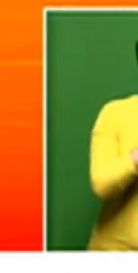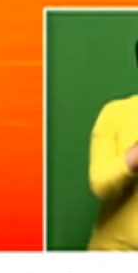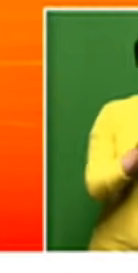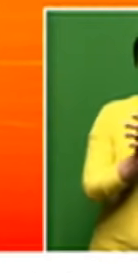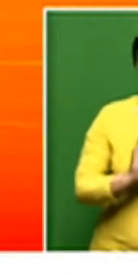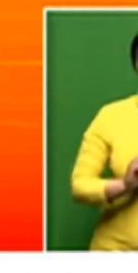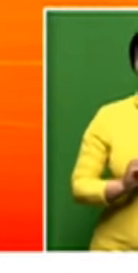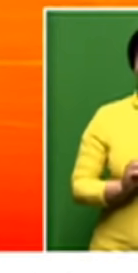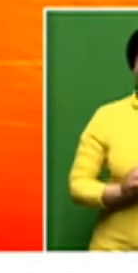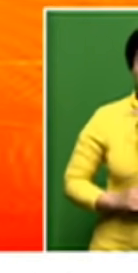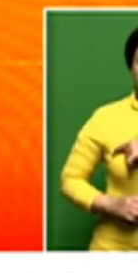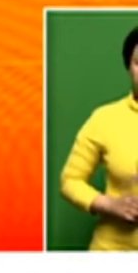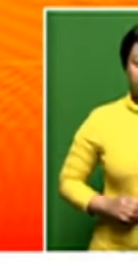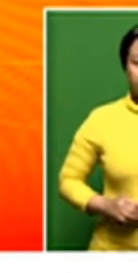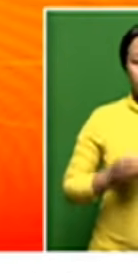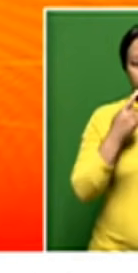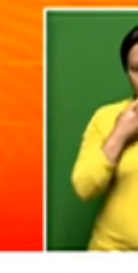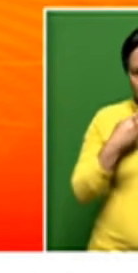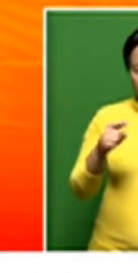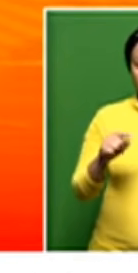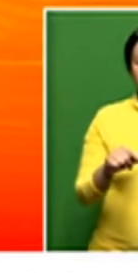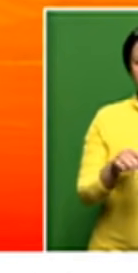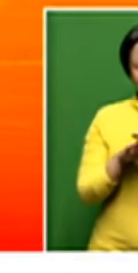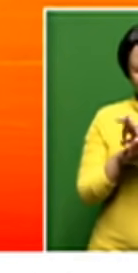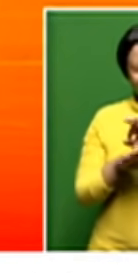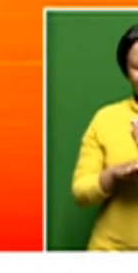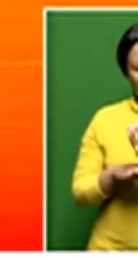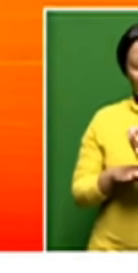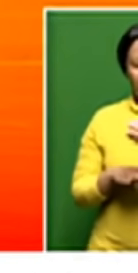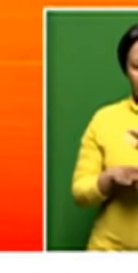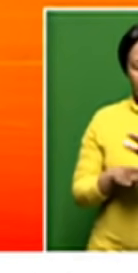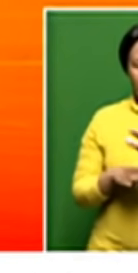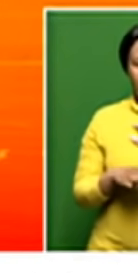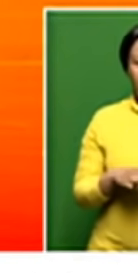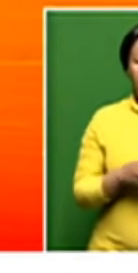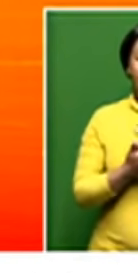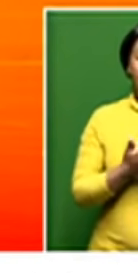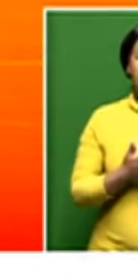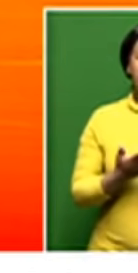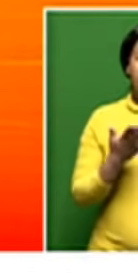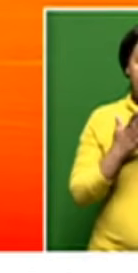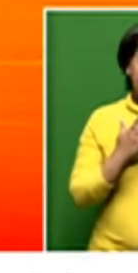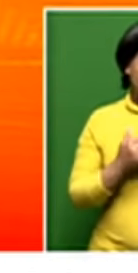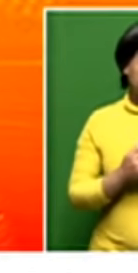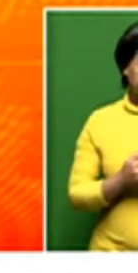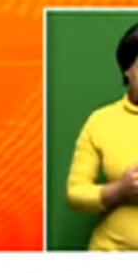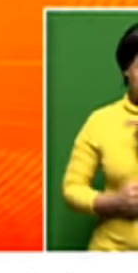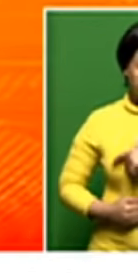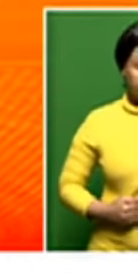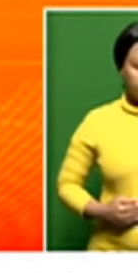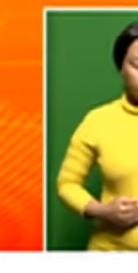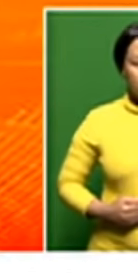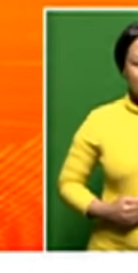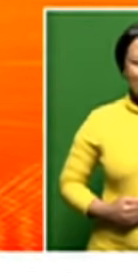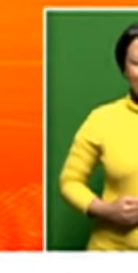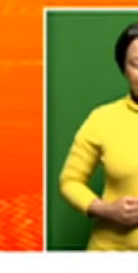Cyril Ramaphosa's statement that it was an insurrection. In his weekly letter yesterday, Ramaphosa said there is still much